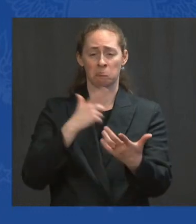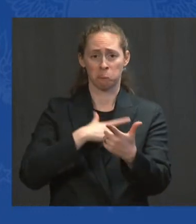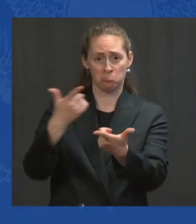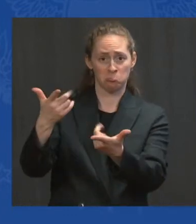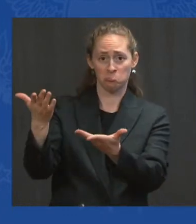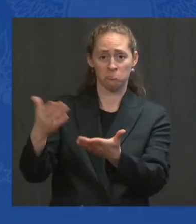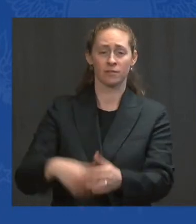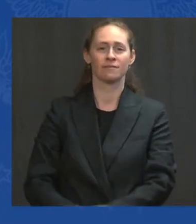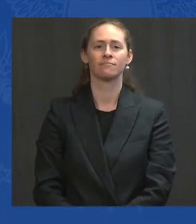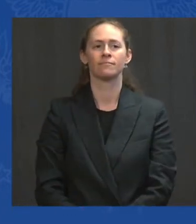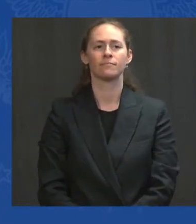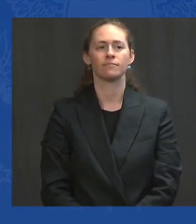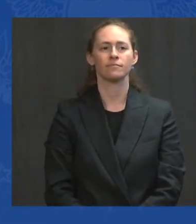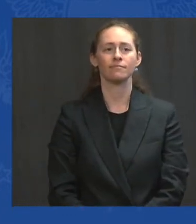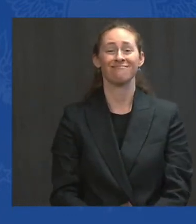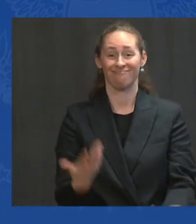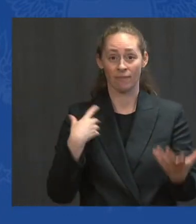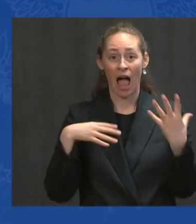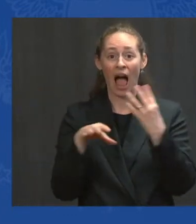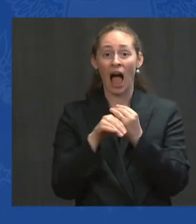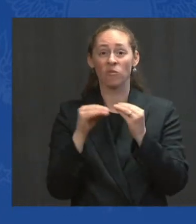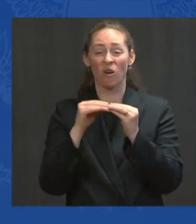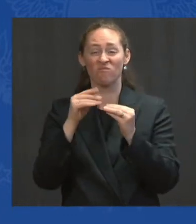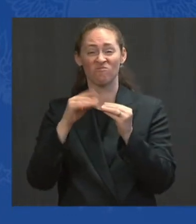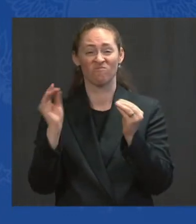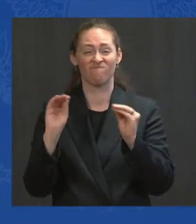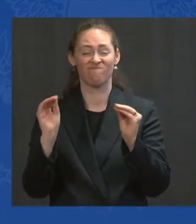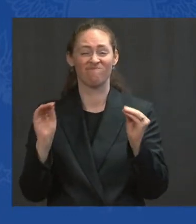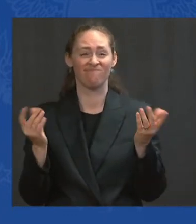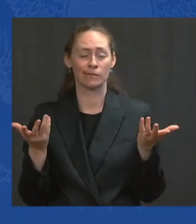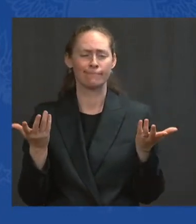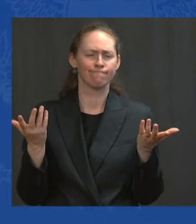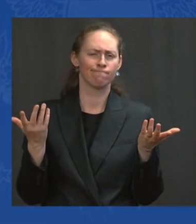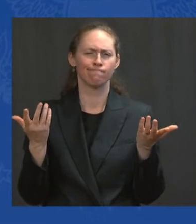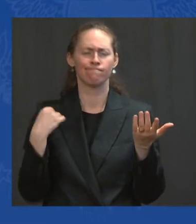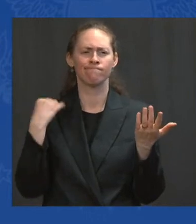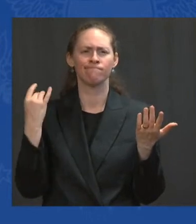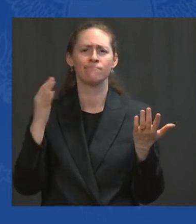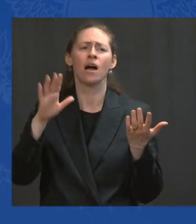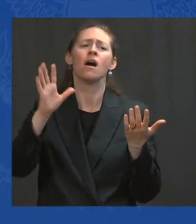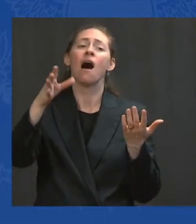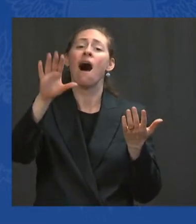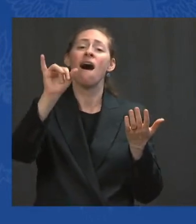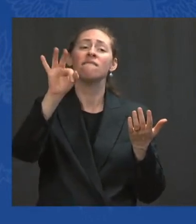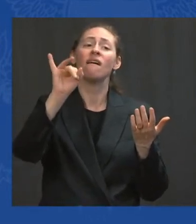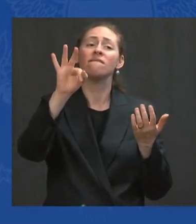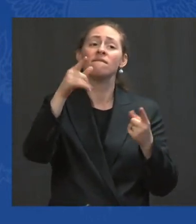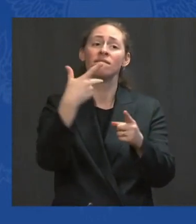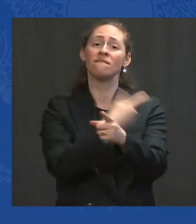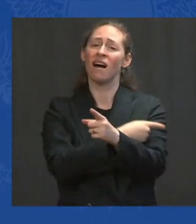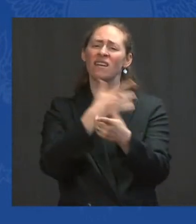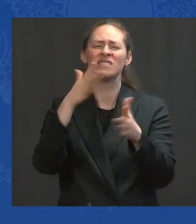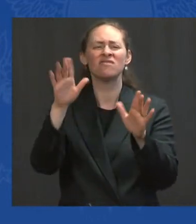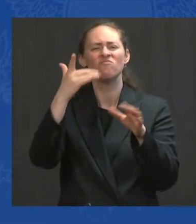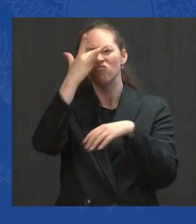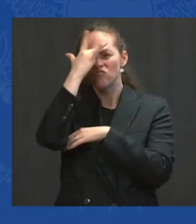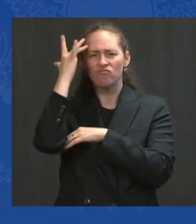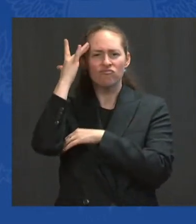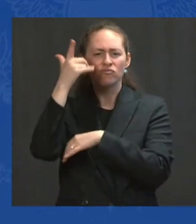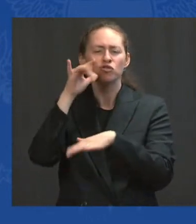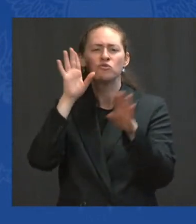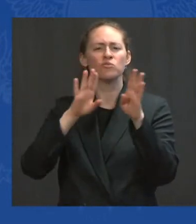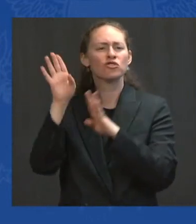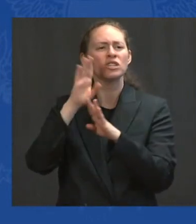I don't have a lot to add except to say that we do know that you're protected if you're vaccinated from hospitalization, severe disease, and